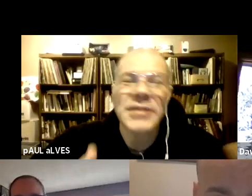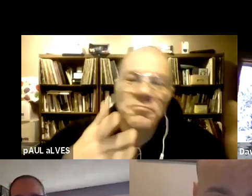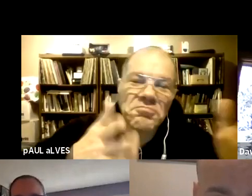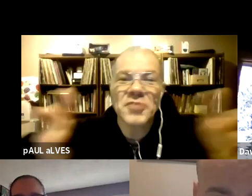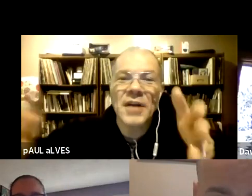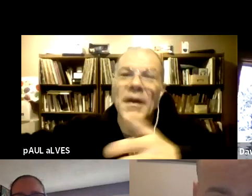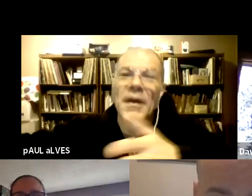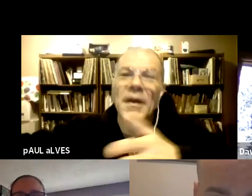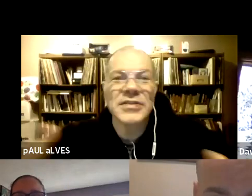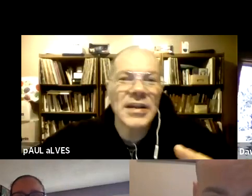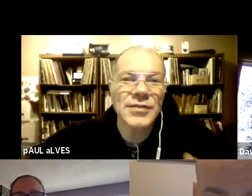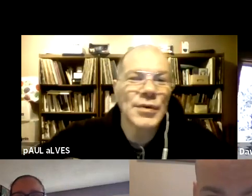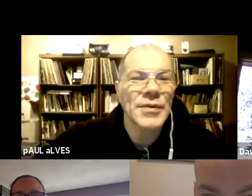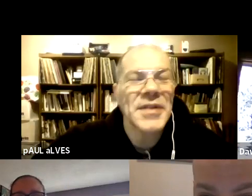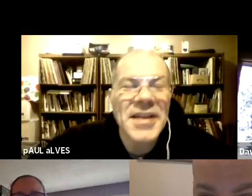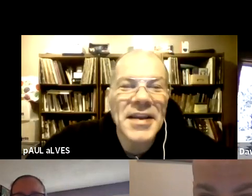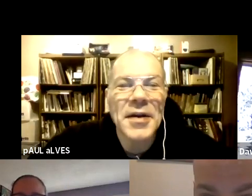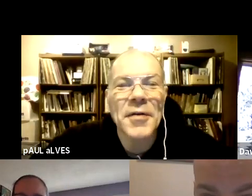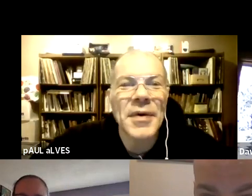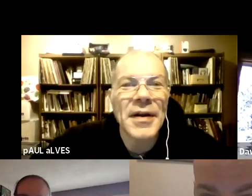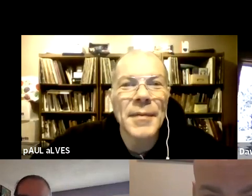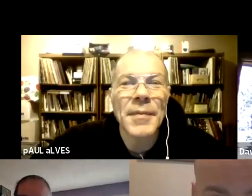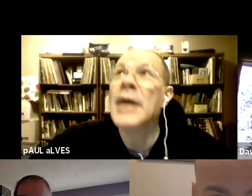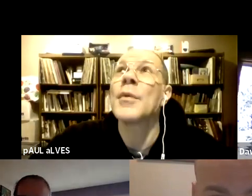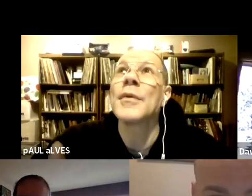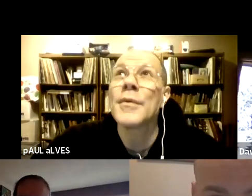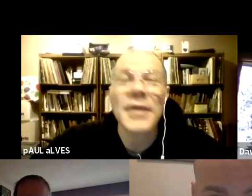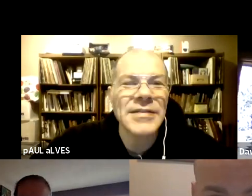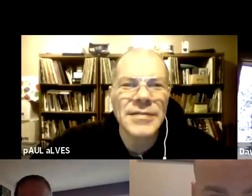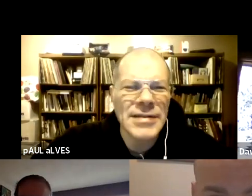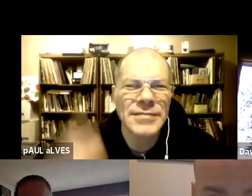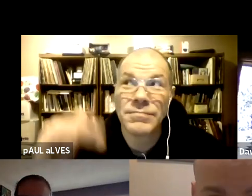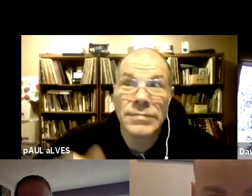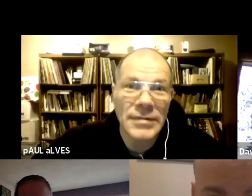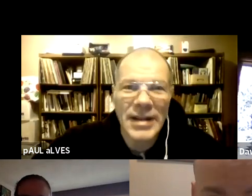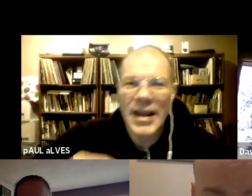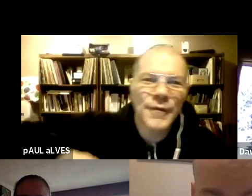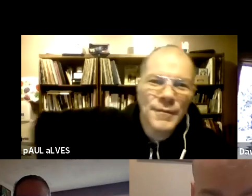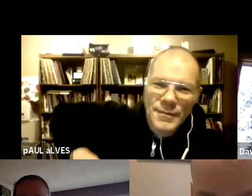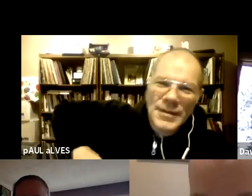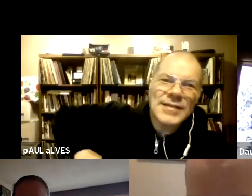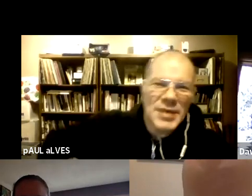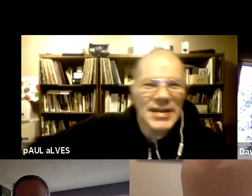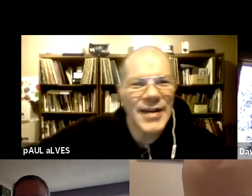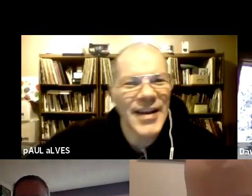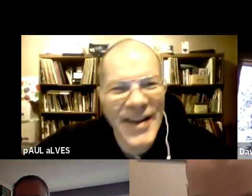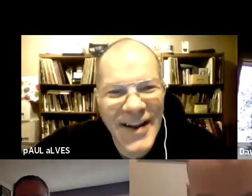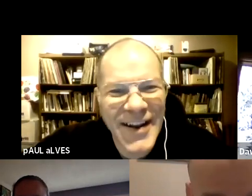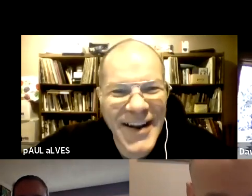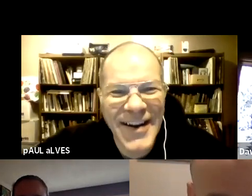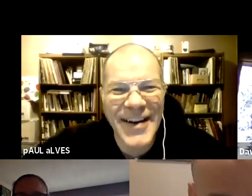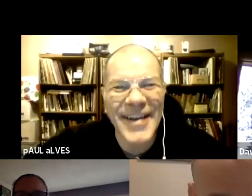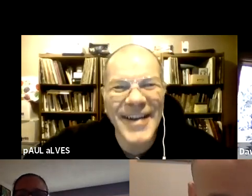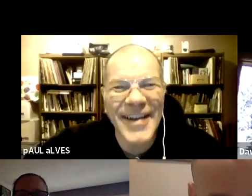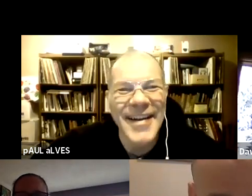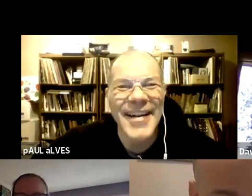so we try to find like a schedule, But yeah, he's like he's big.